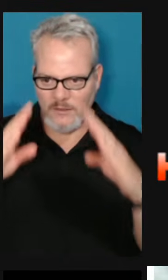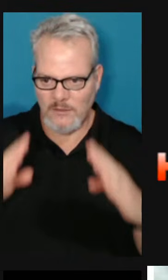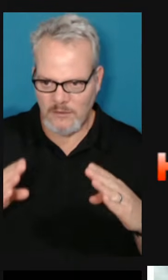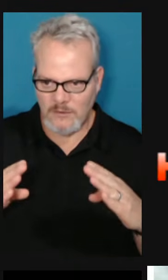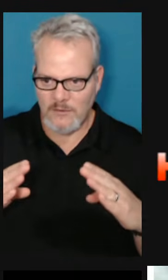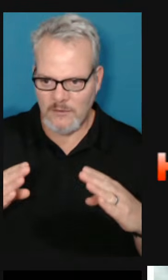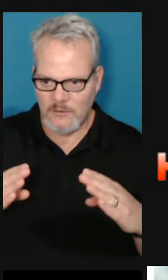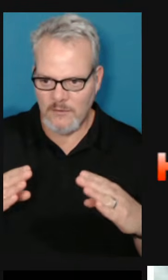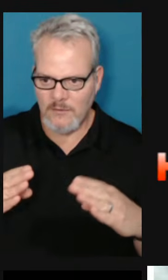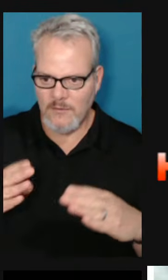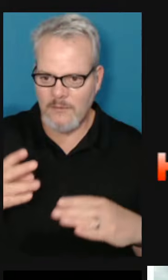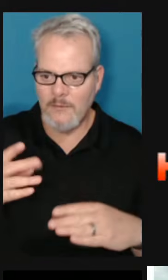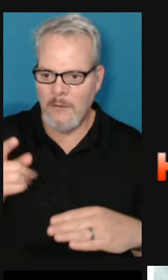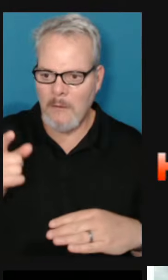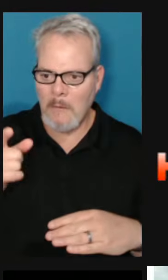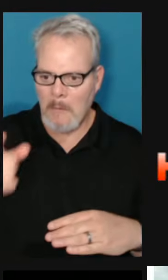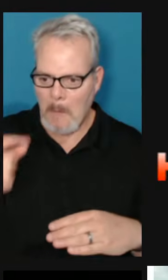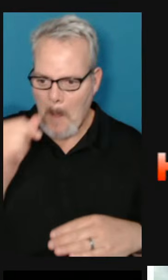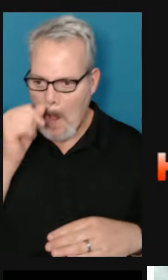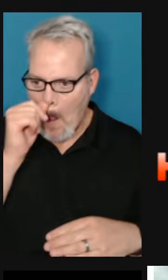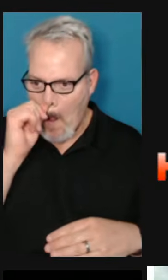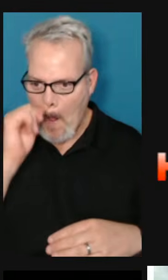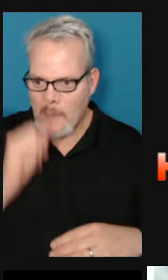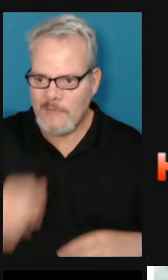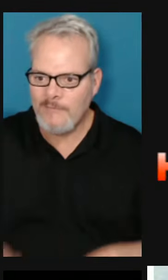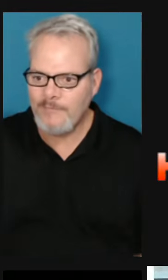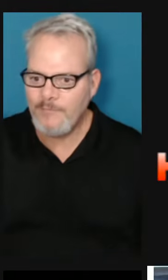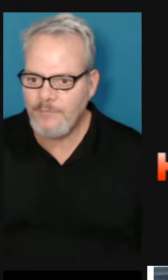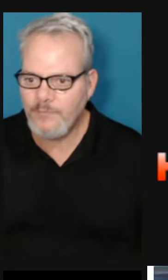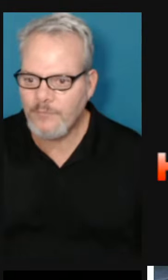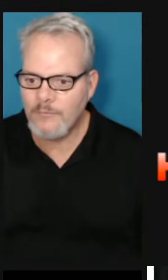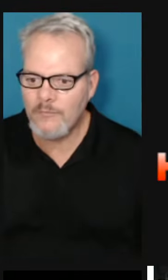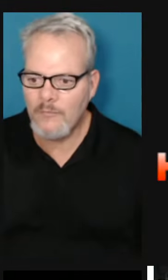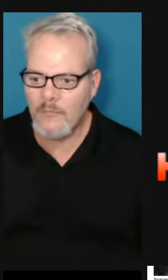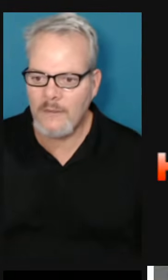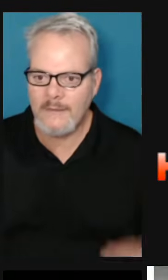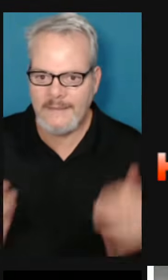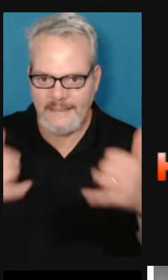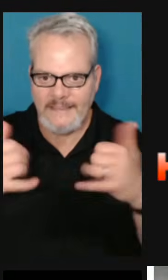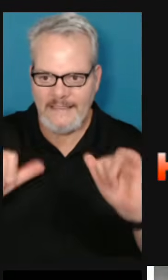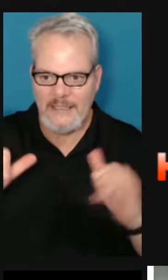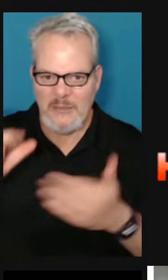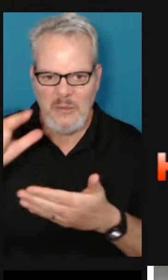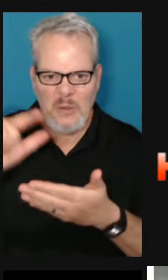start, when it called the start of episode 41, with fountains still pretty low from both vents.